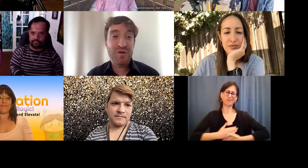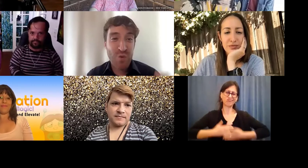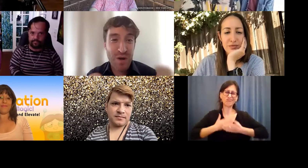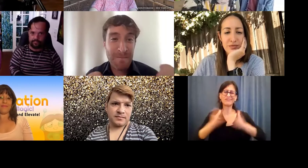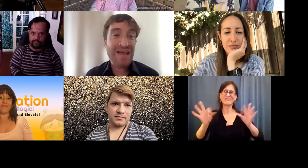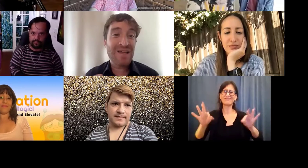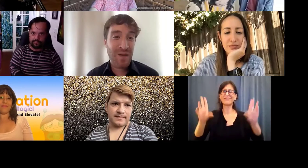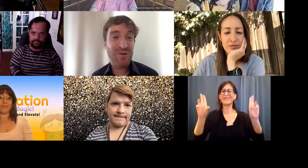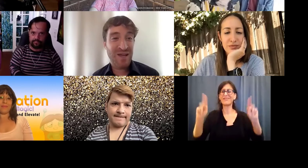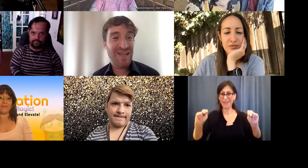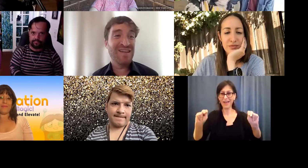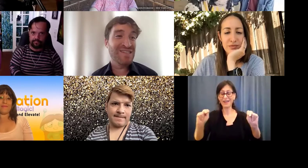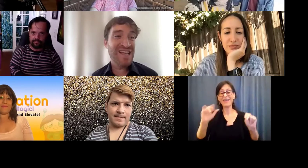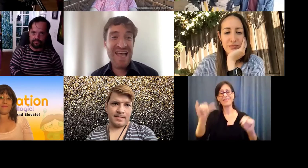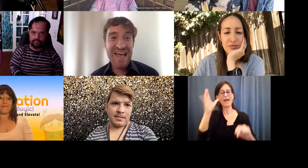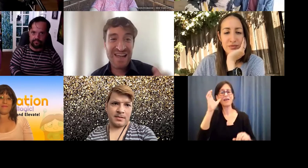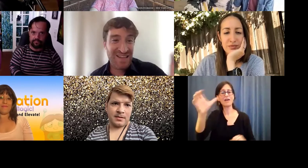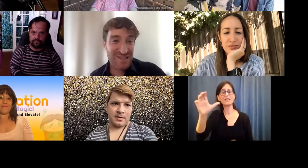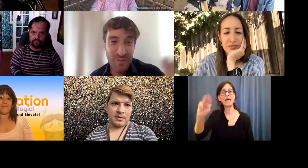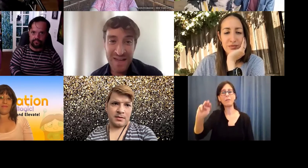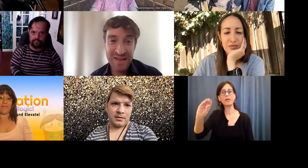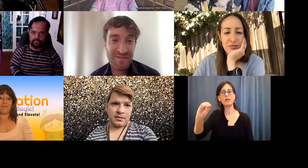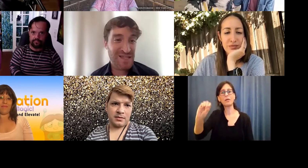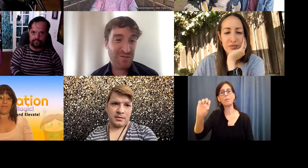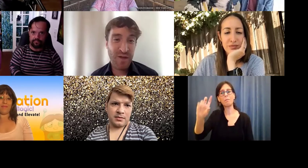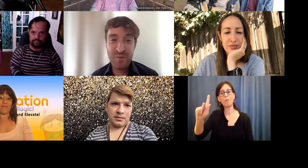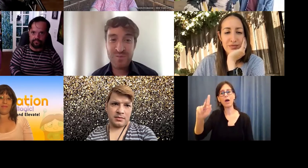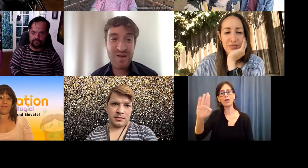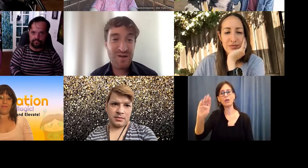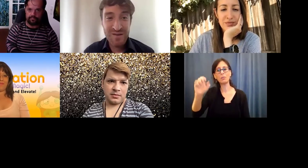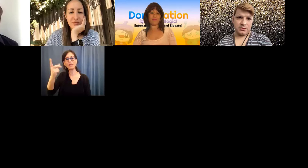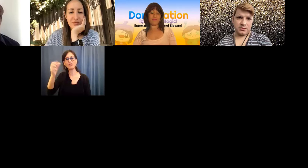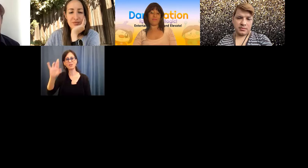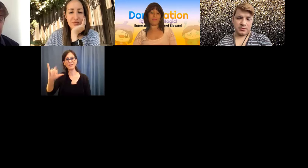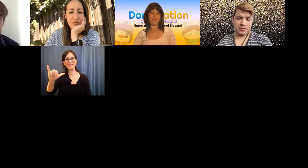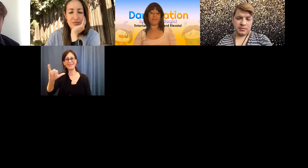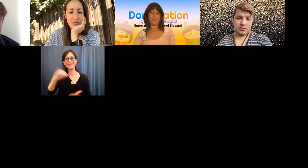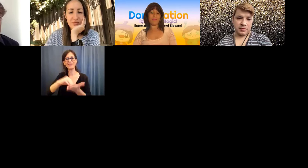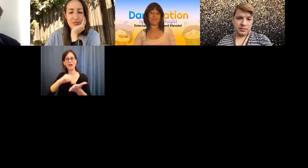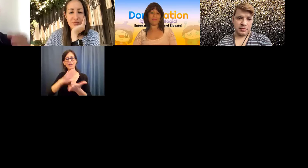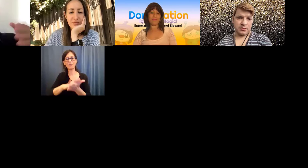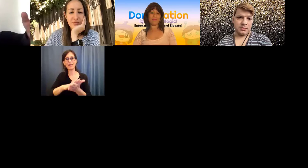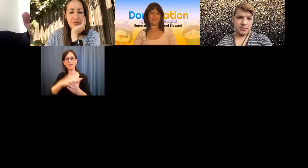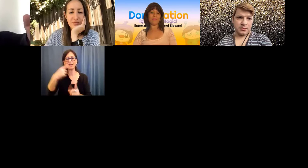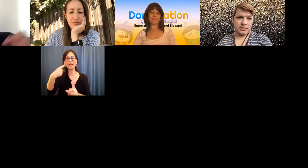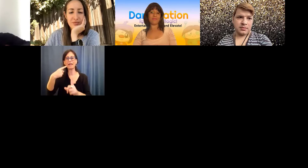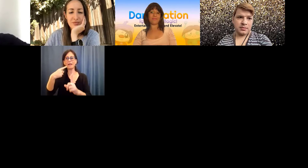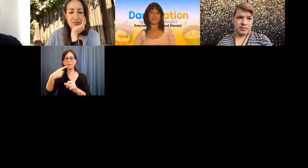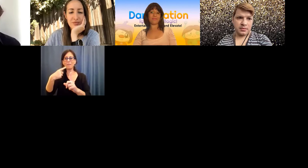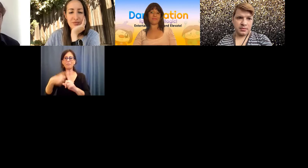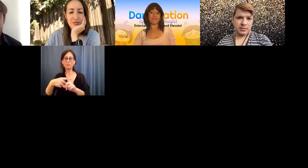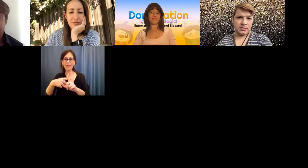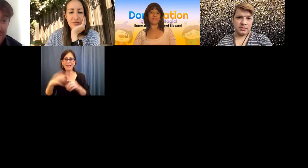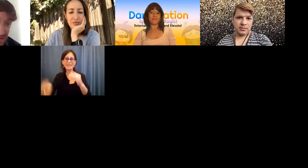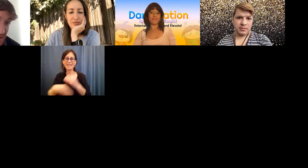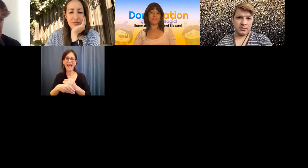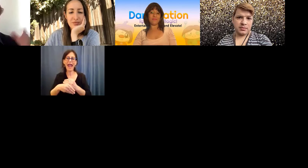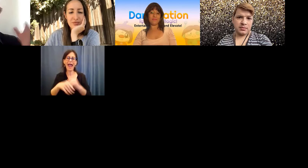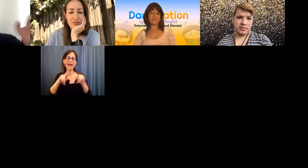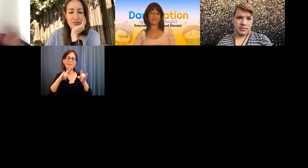with and have fun with what a mockumentary is. And I think so many of these films of, Extra Special